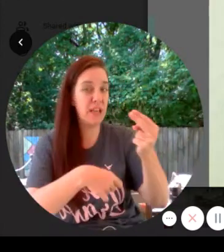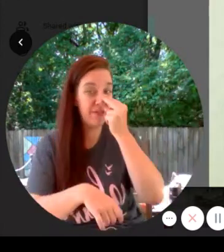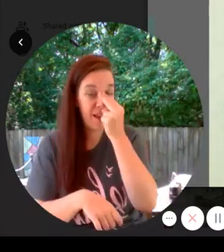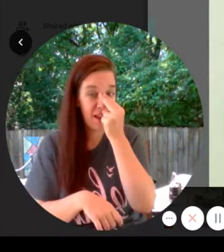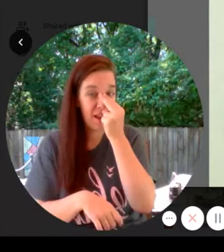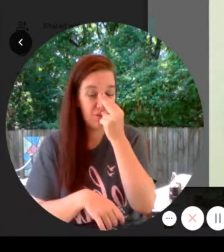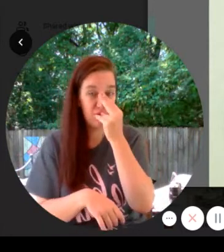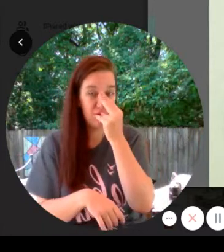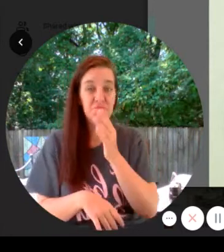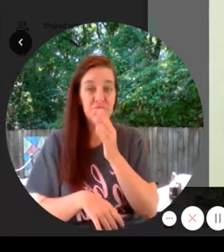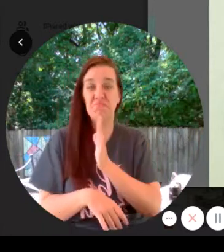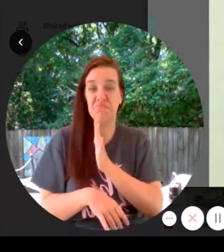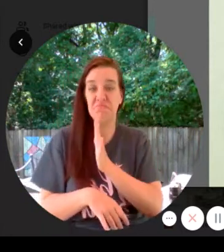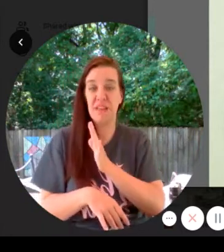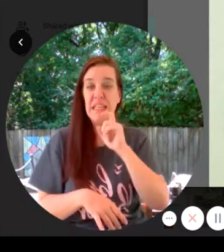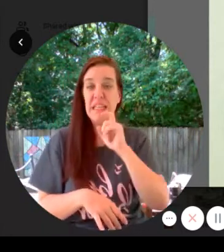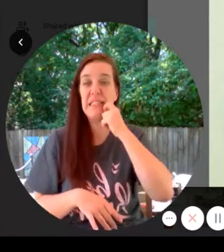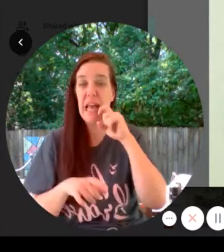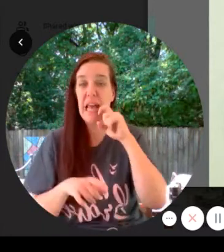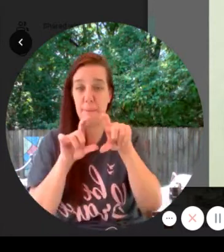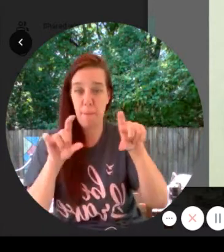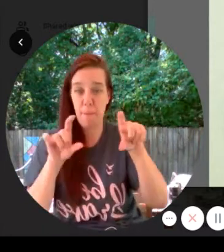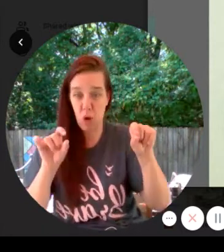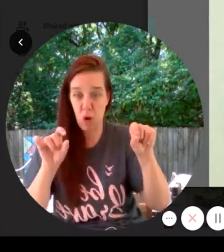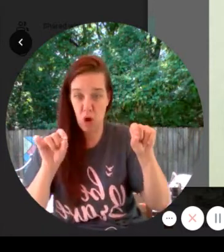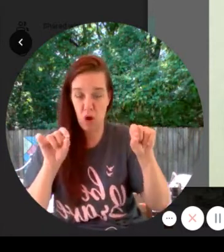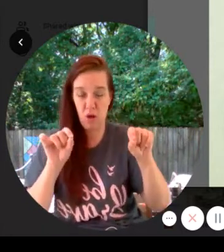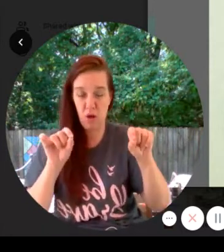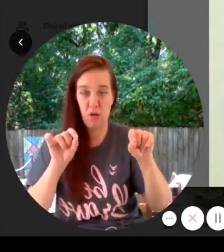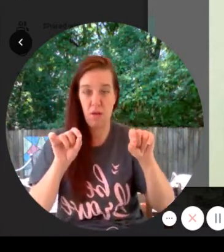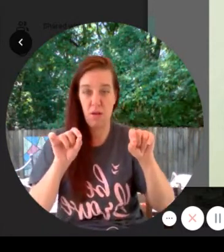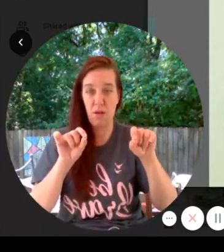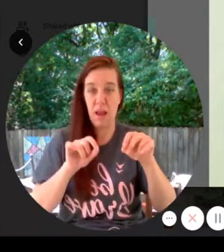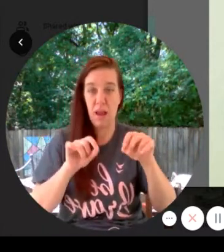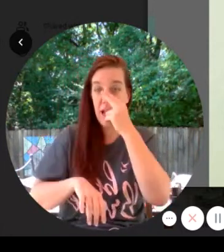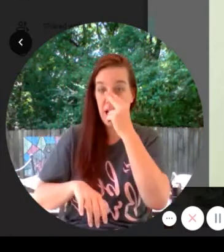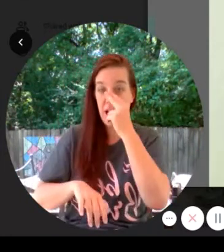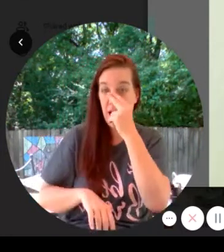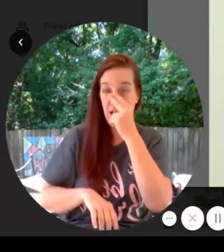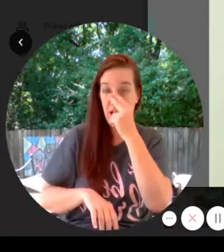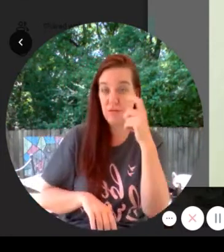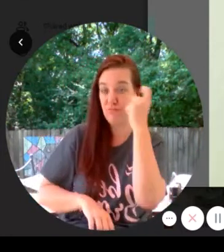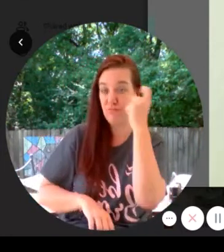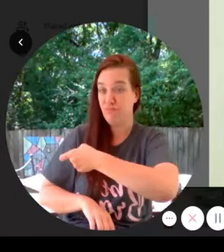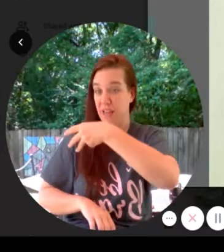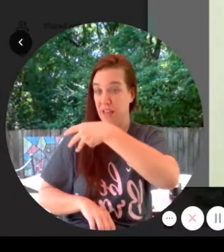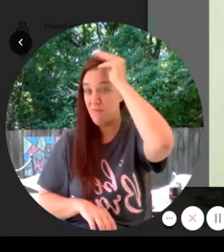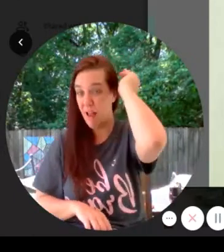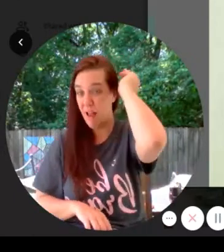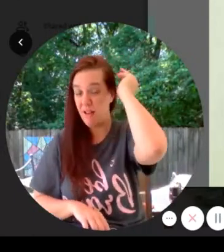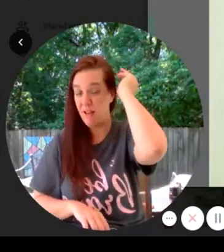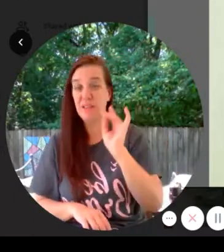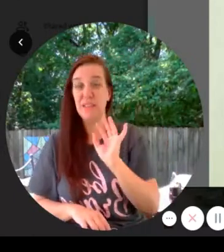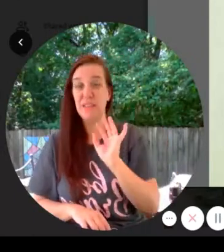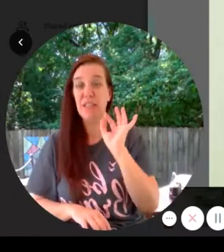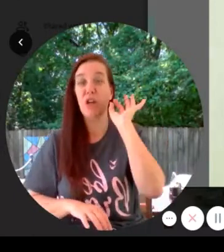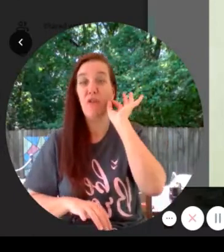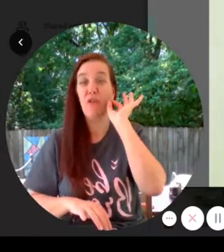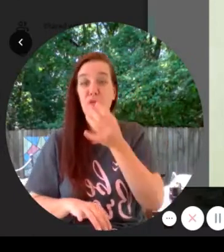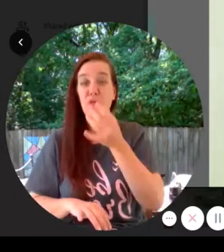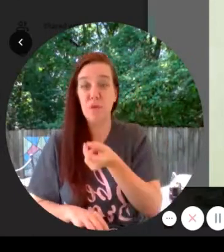his apple bar, and Niles gave Miles his fruit snacks, as